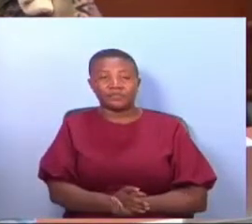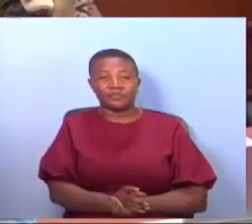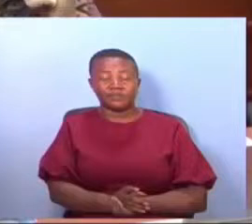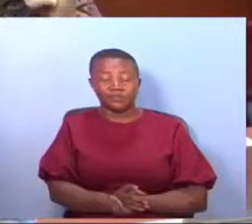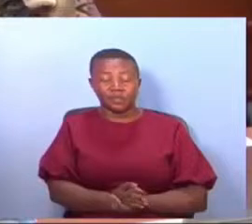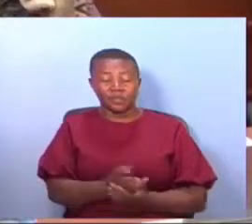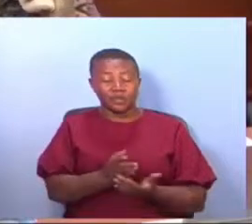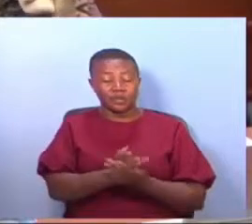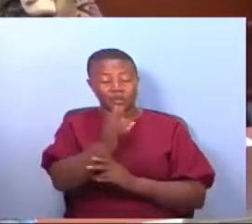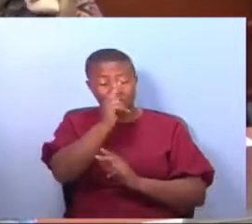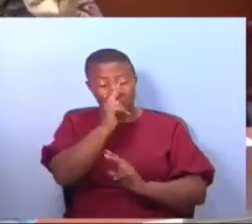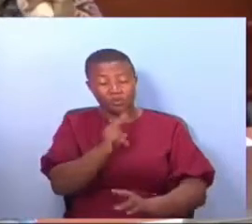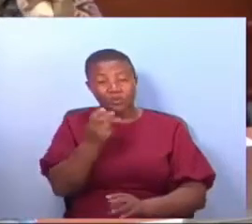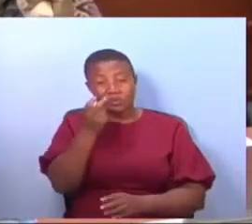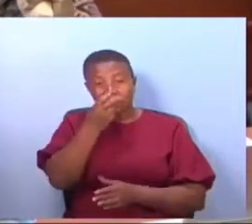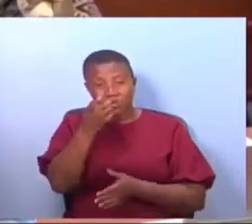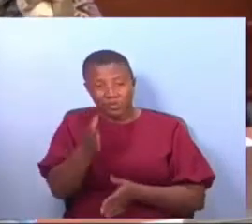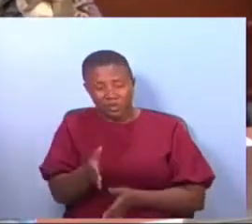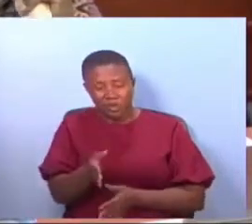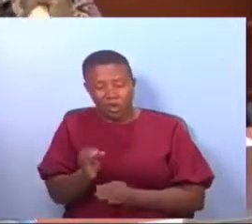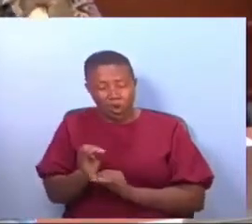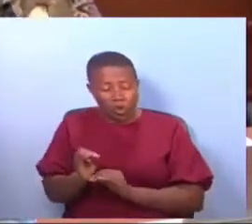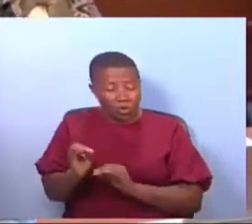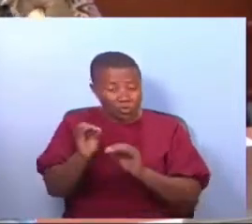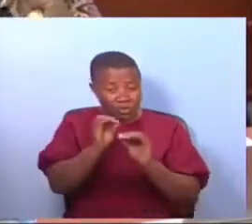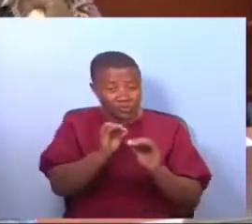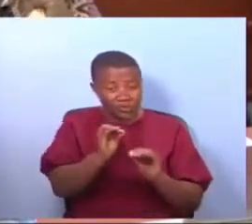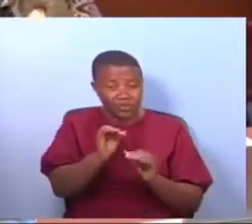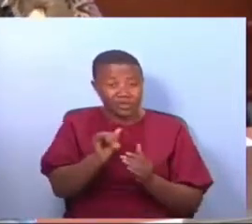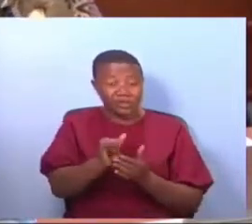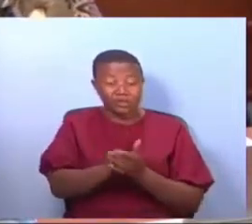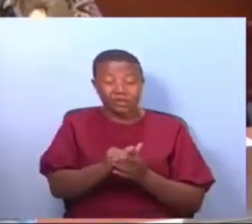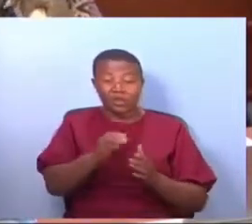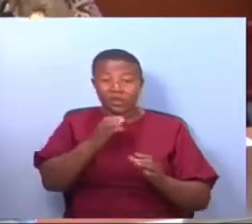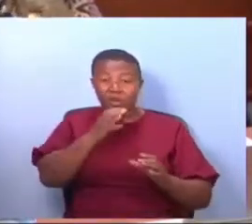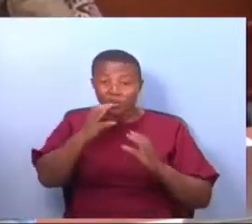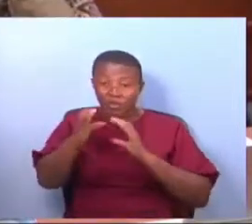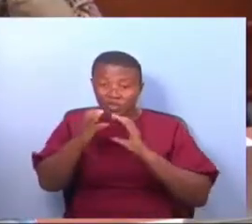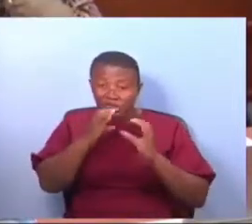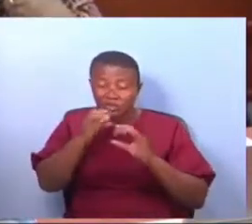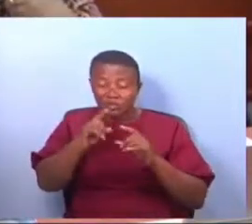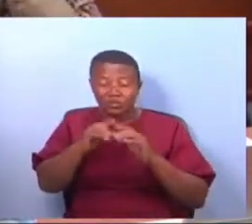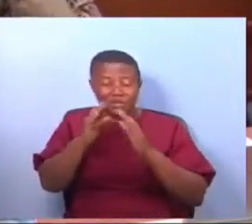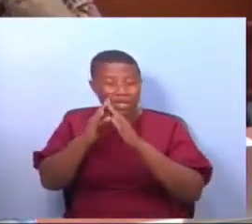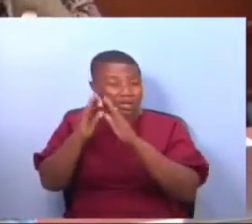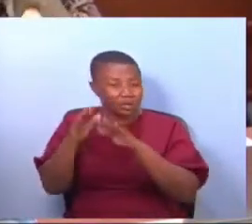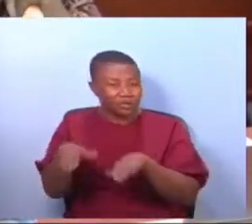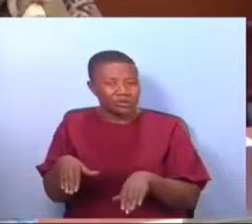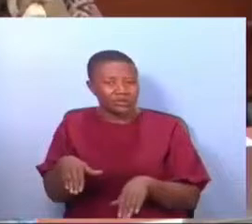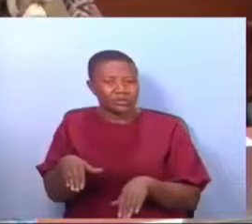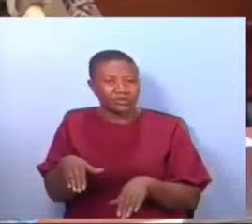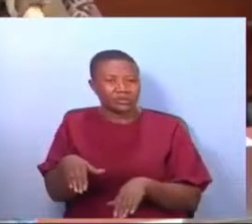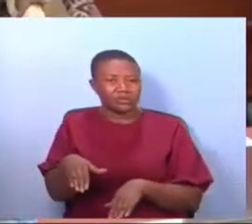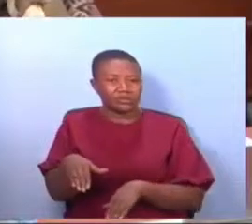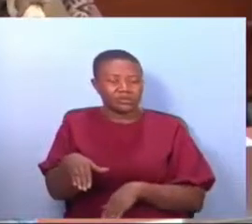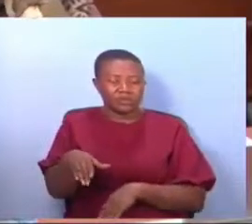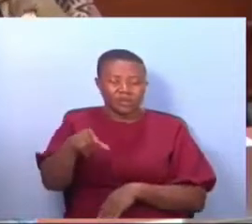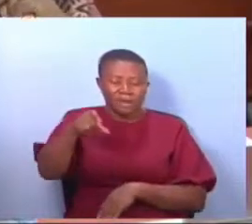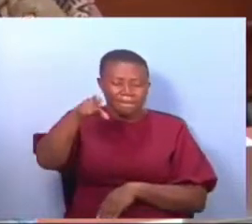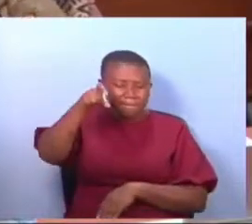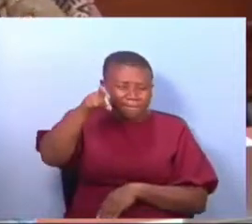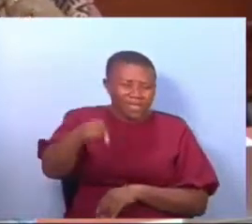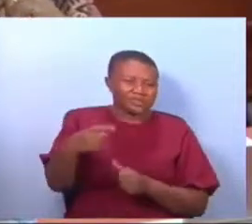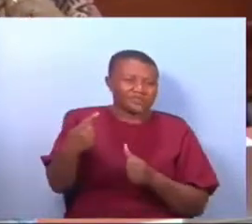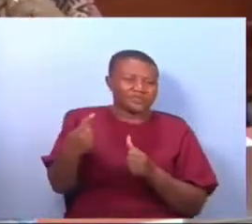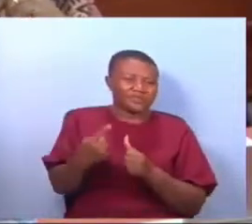Right Honorable Speaker observed that communications to the House must first be known to the